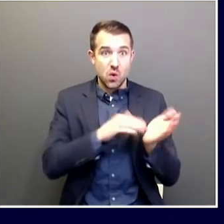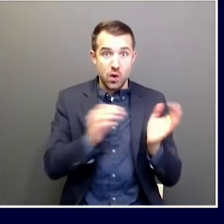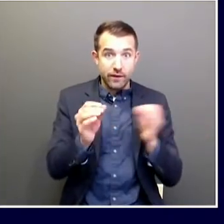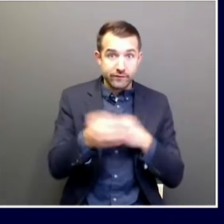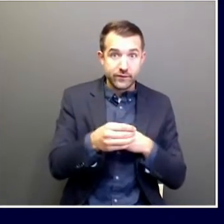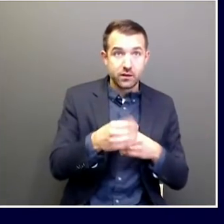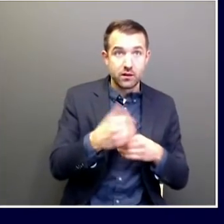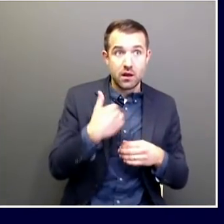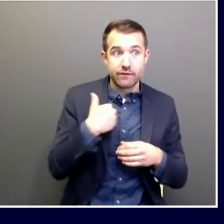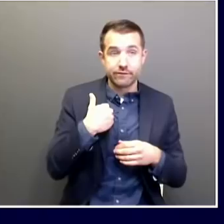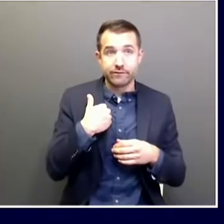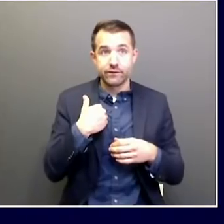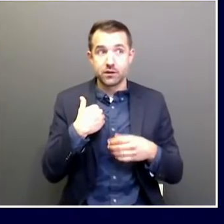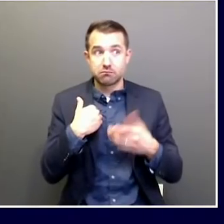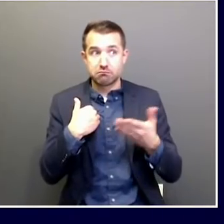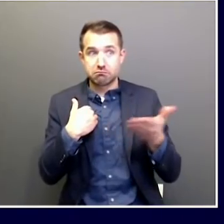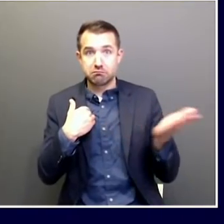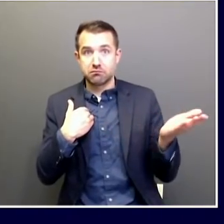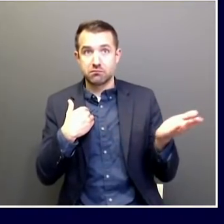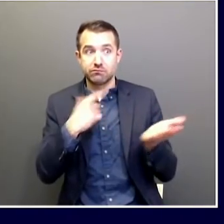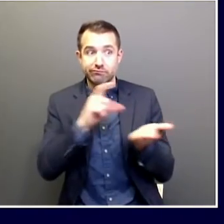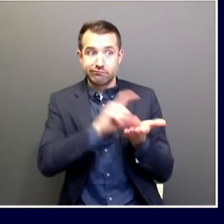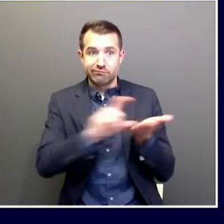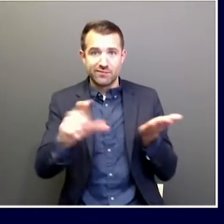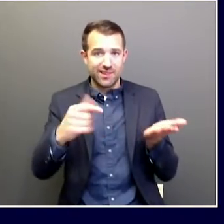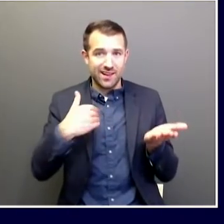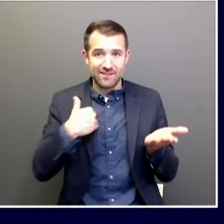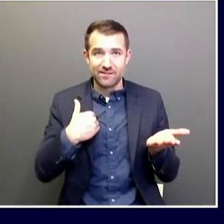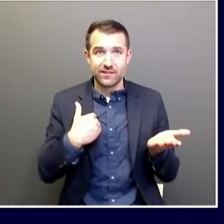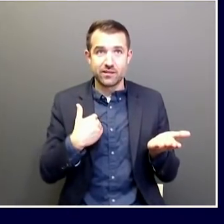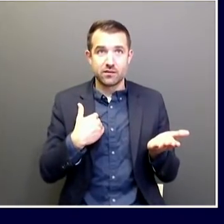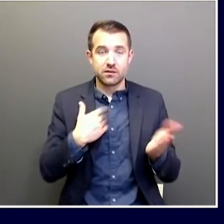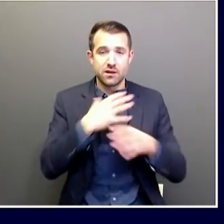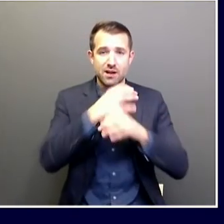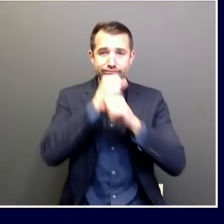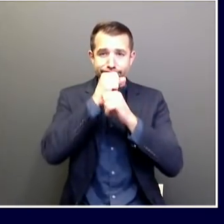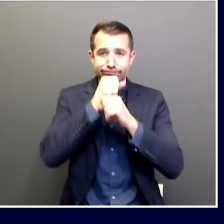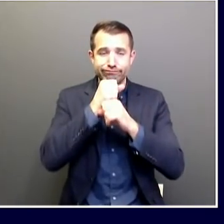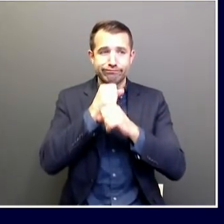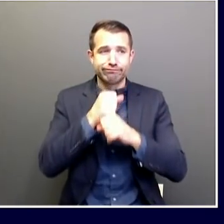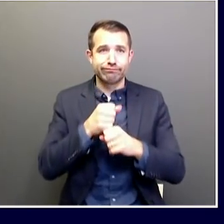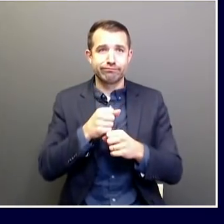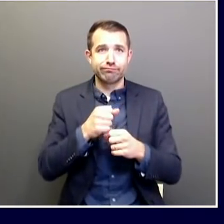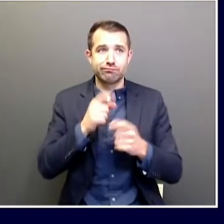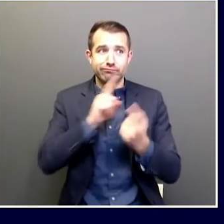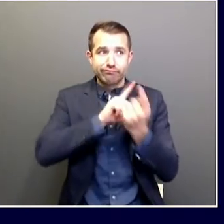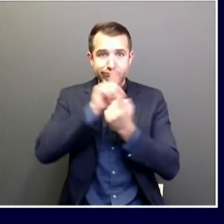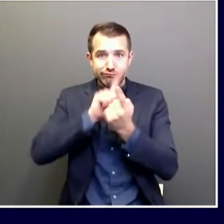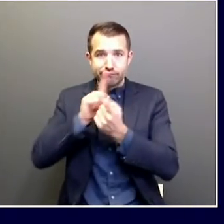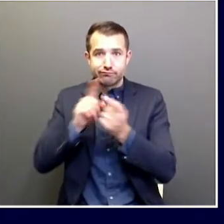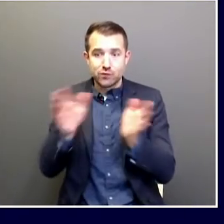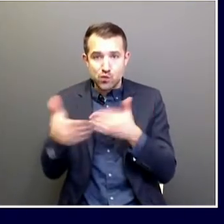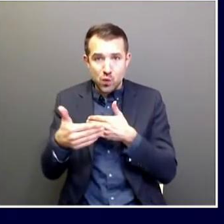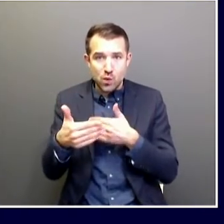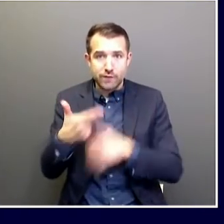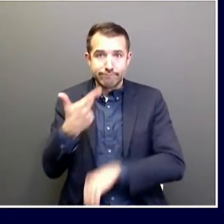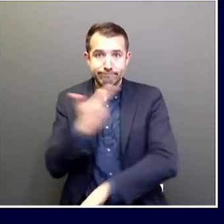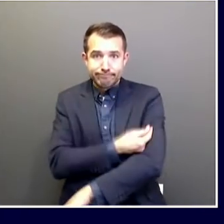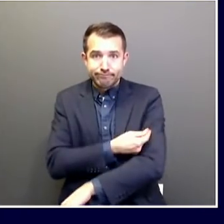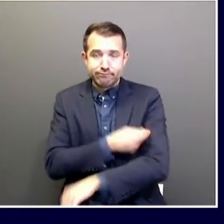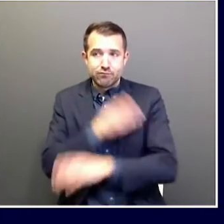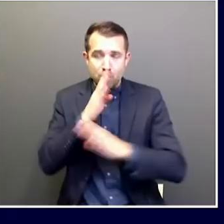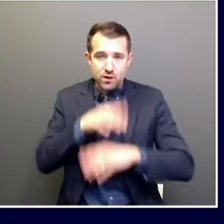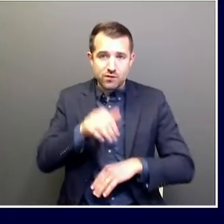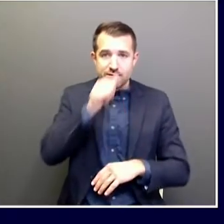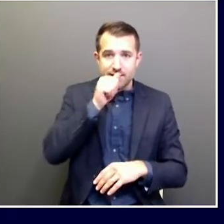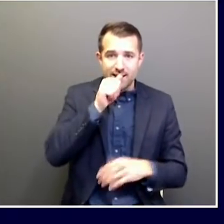of confidentiality. Well, there's confidentiality everywhere, but more privacy from others who might be looking and that sort of thing. So we're working on that because we know that